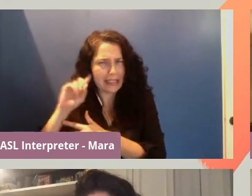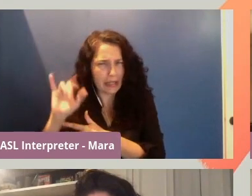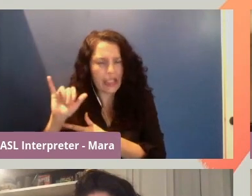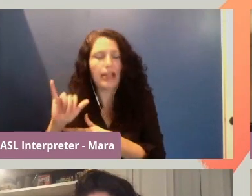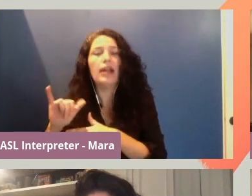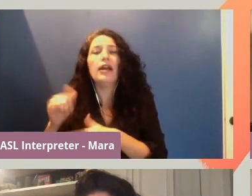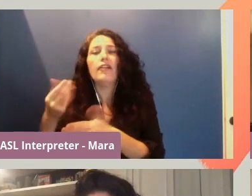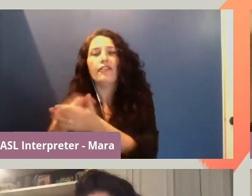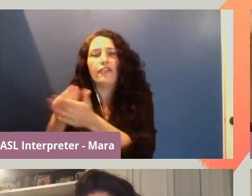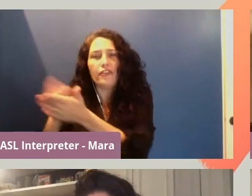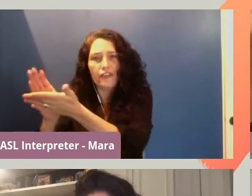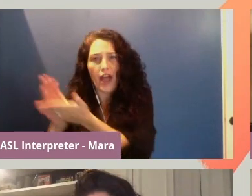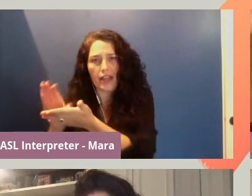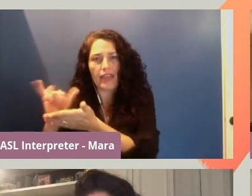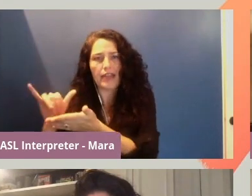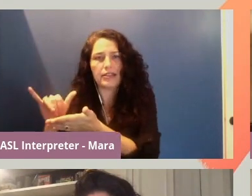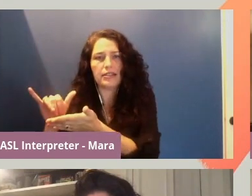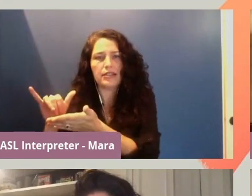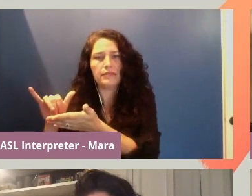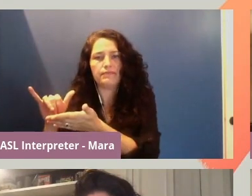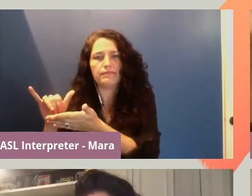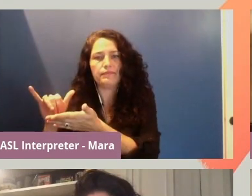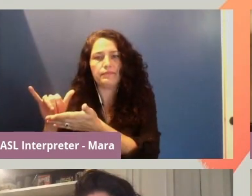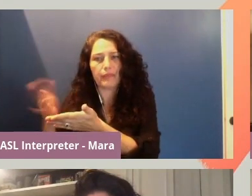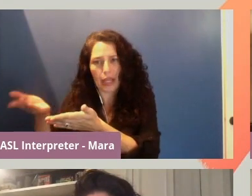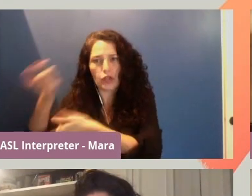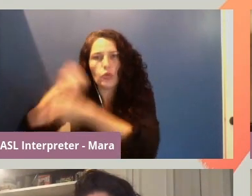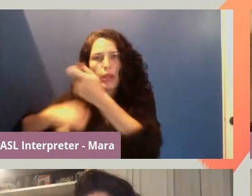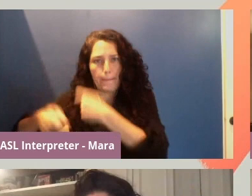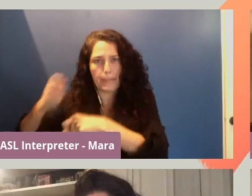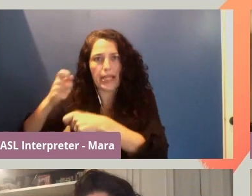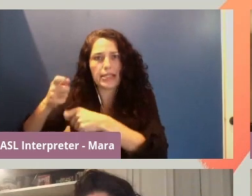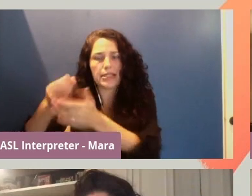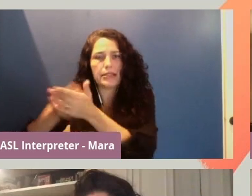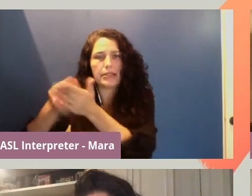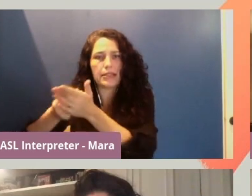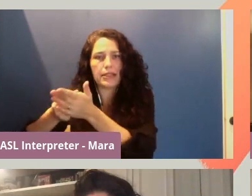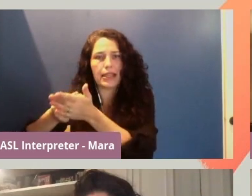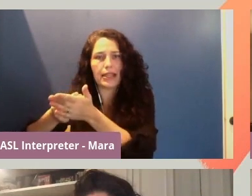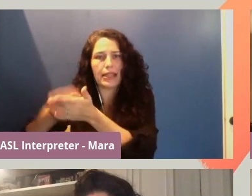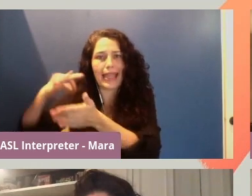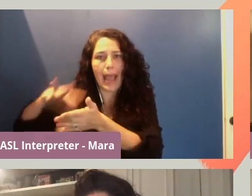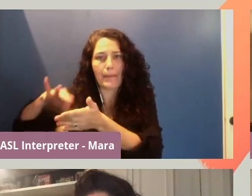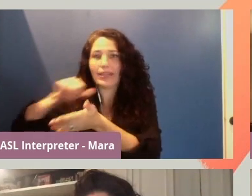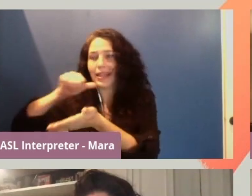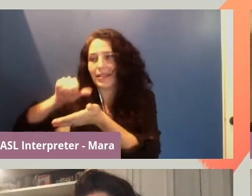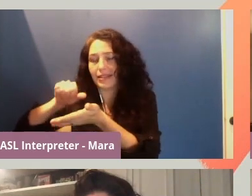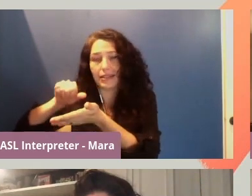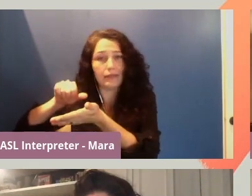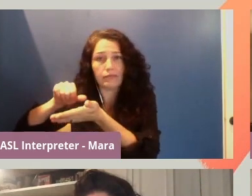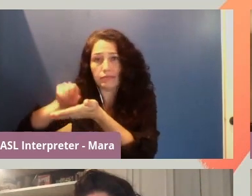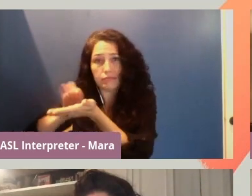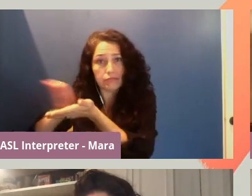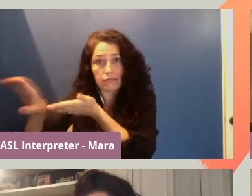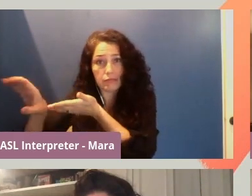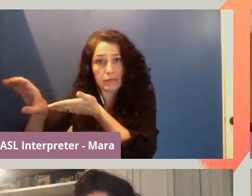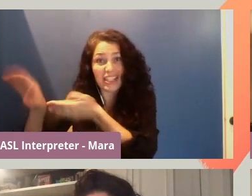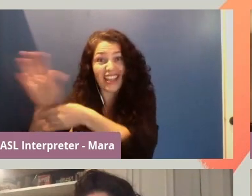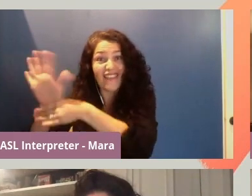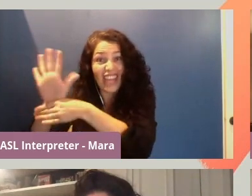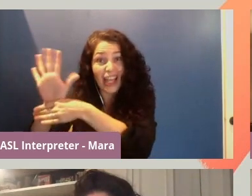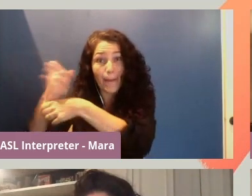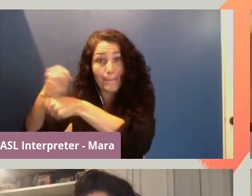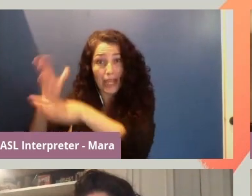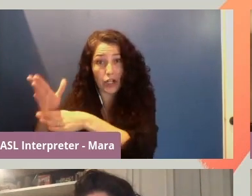you know, to replace the capital that does not flow to these filmmakers by buyers